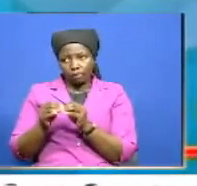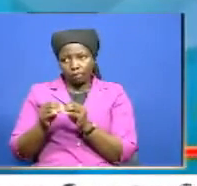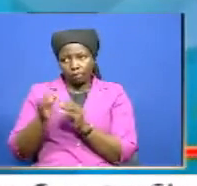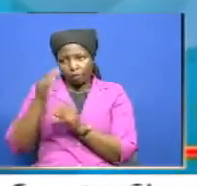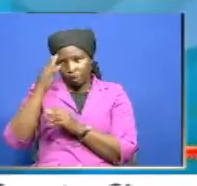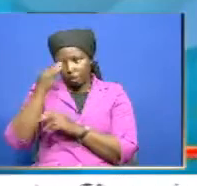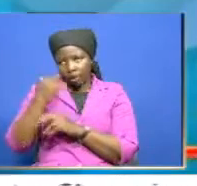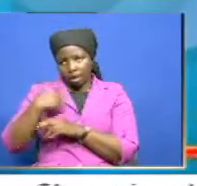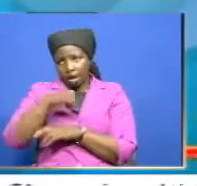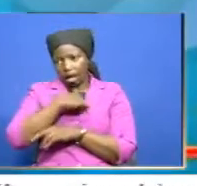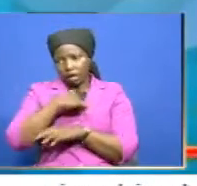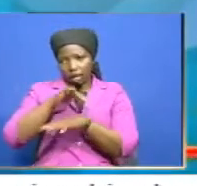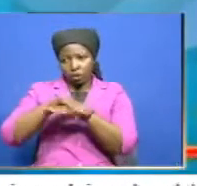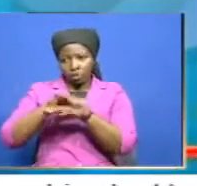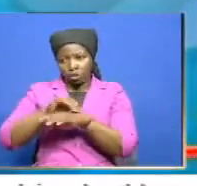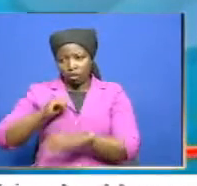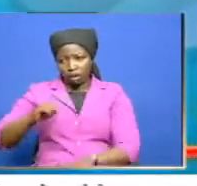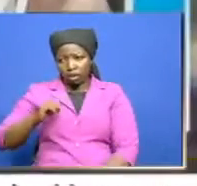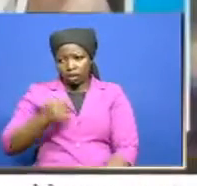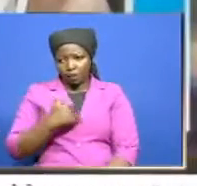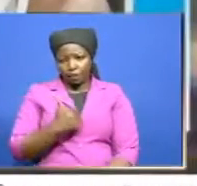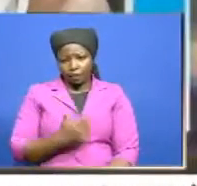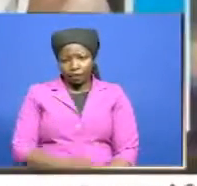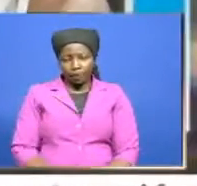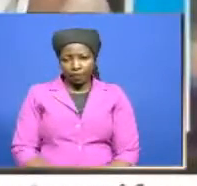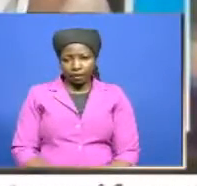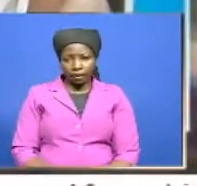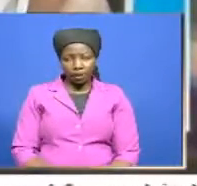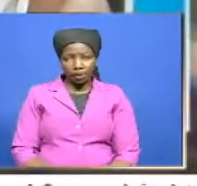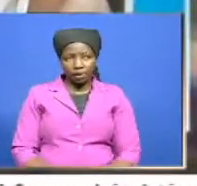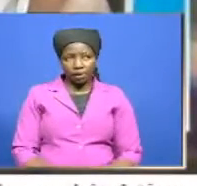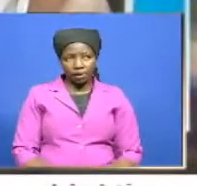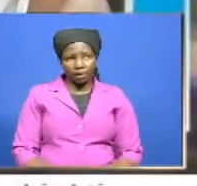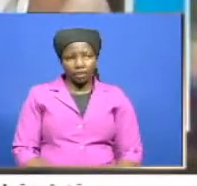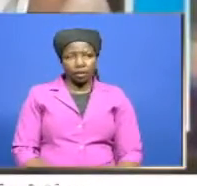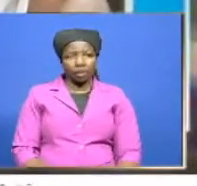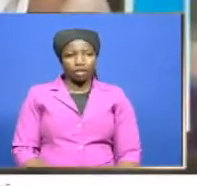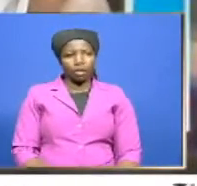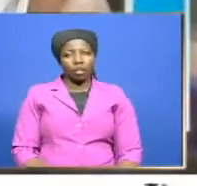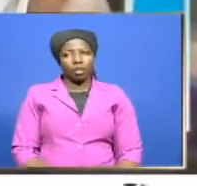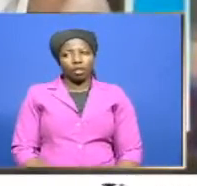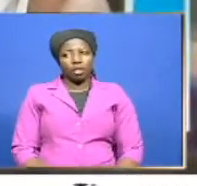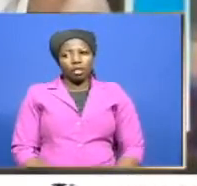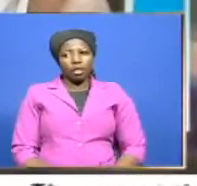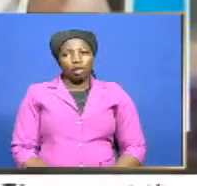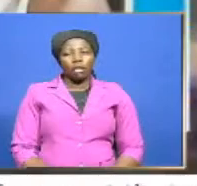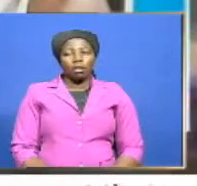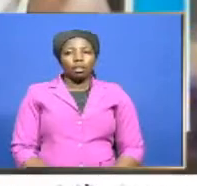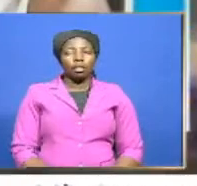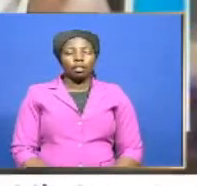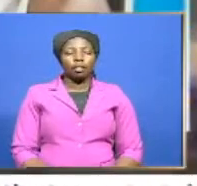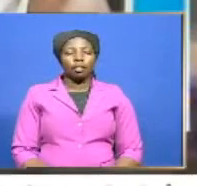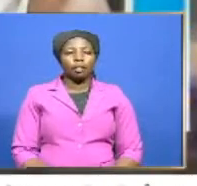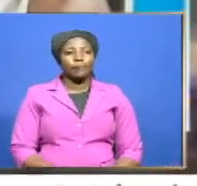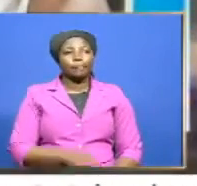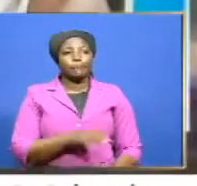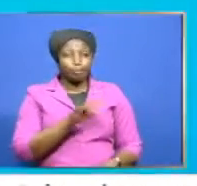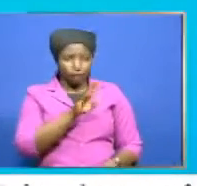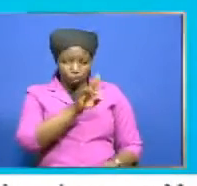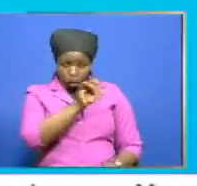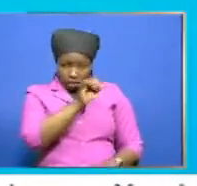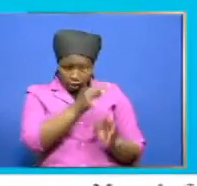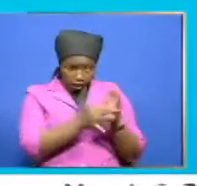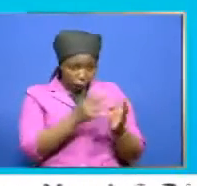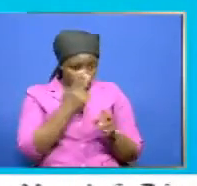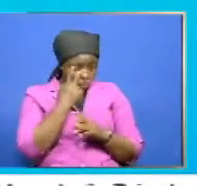good side. Let me talk about the U.S. and if you look at the, say, from the 2017 season,